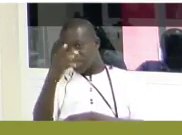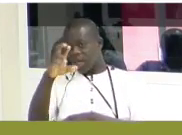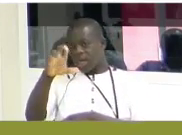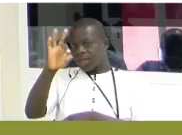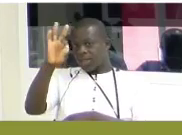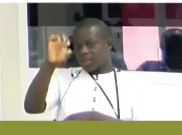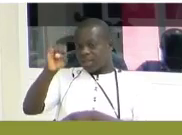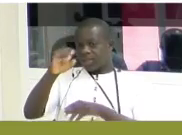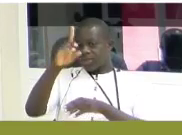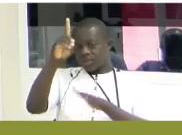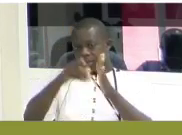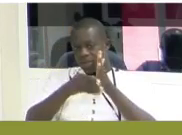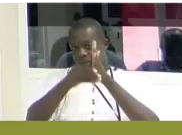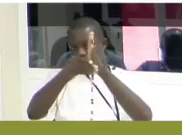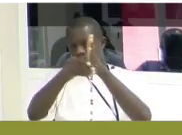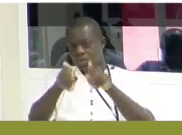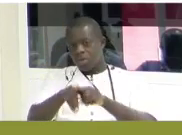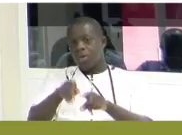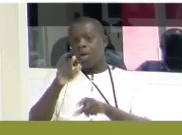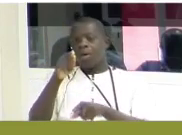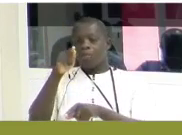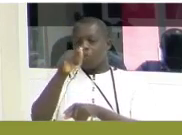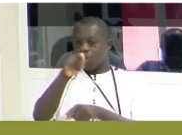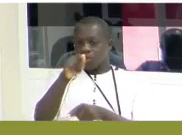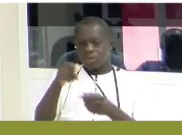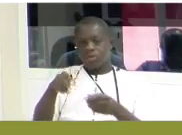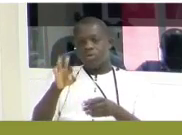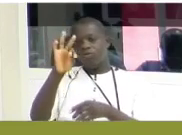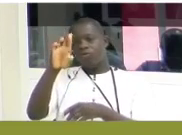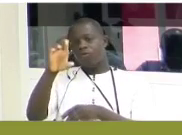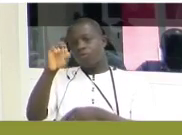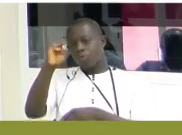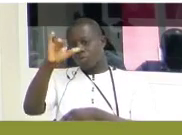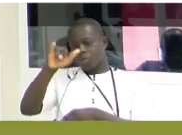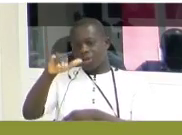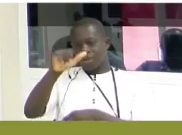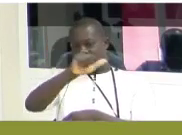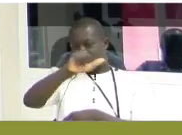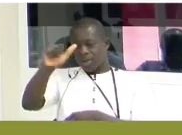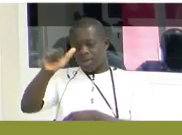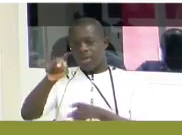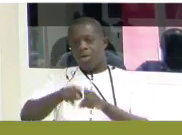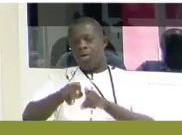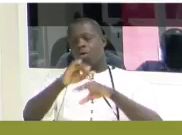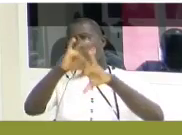Point, Fourier, all the papers, their media chiefs were present, including senior